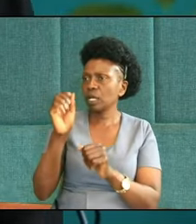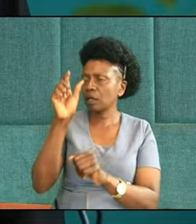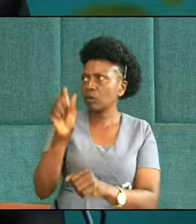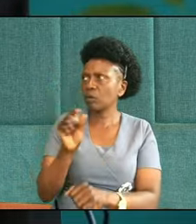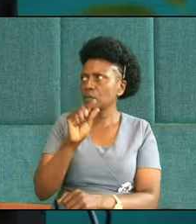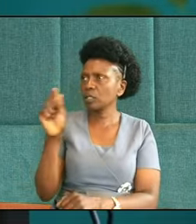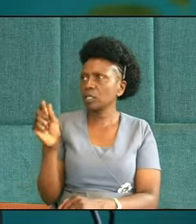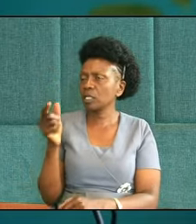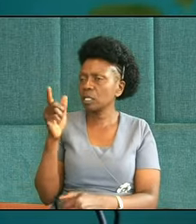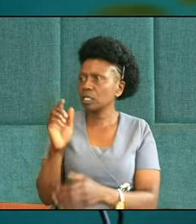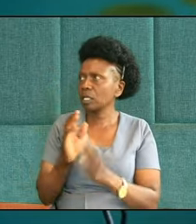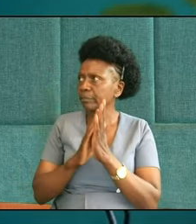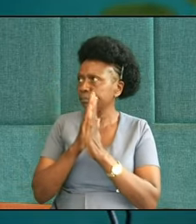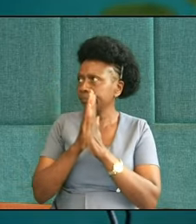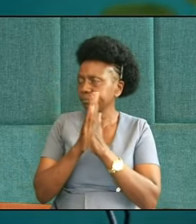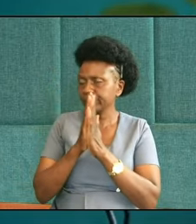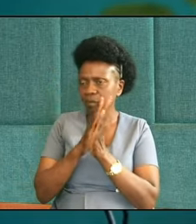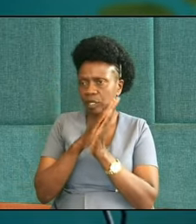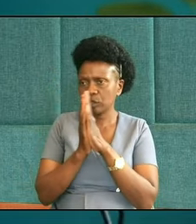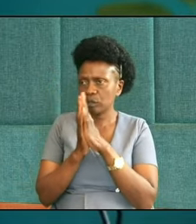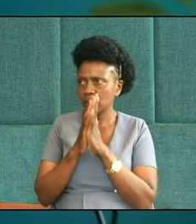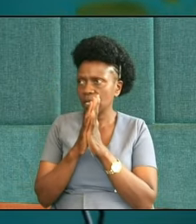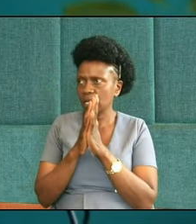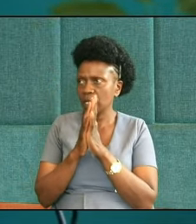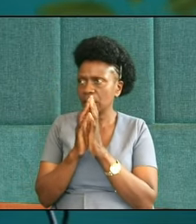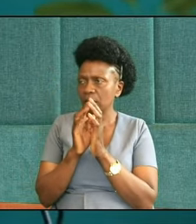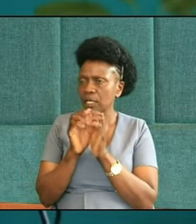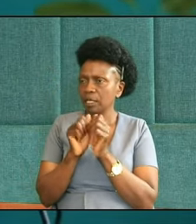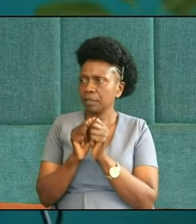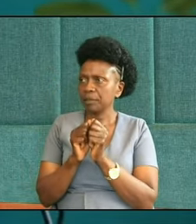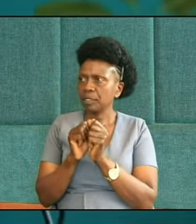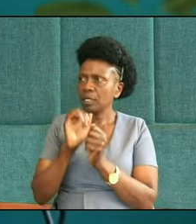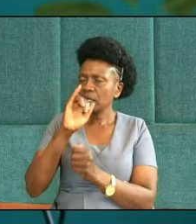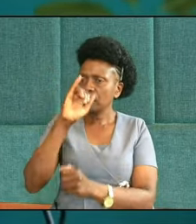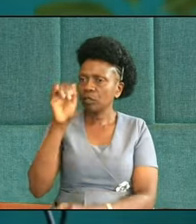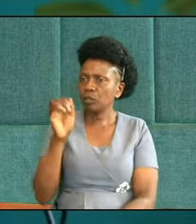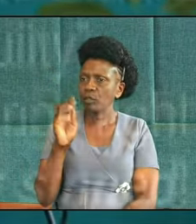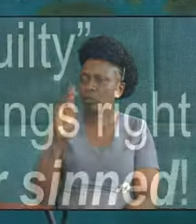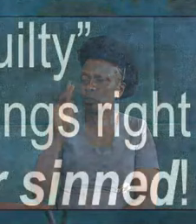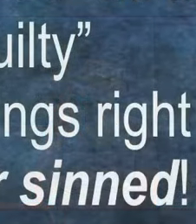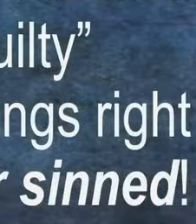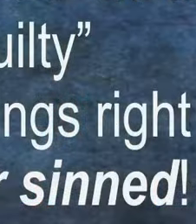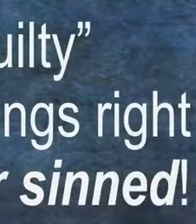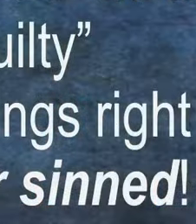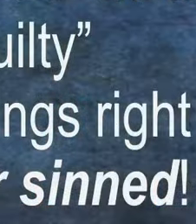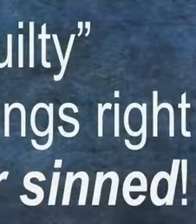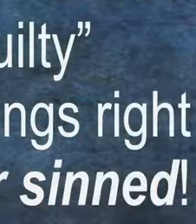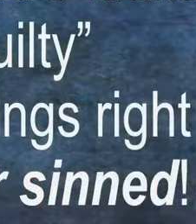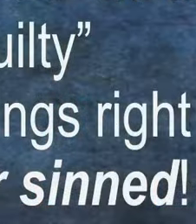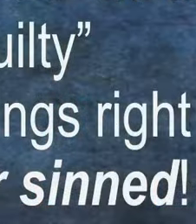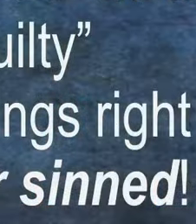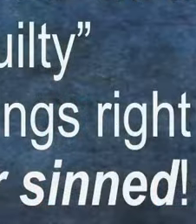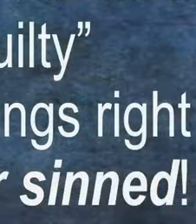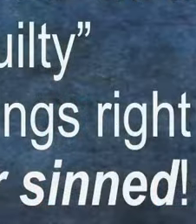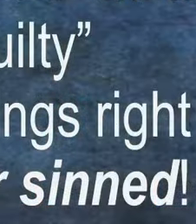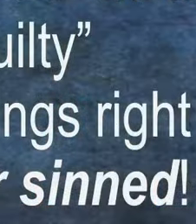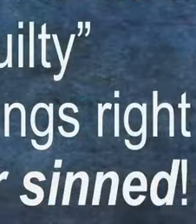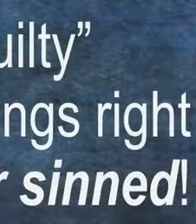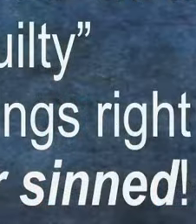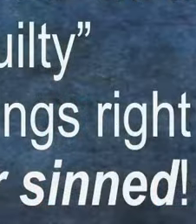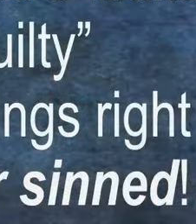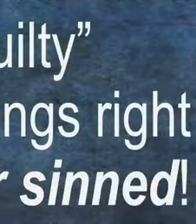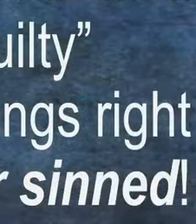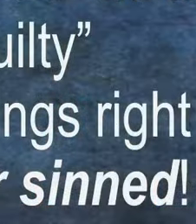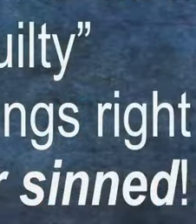that's right, it's a fantastic story, yes, in a nutshell, Judah is treated by the grace of God, as if